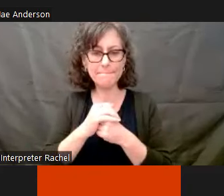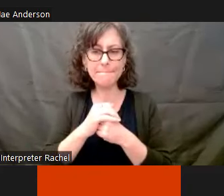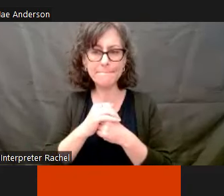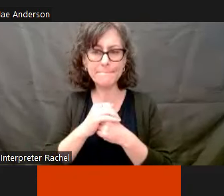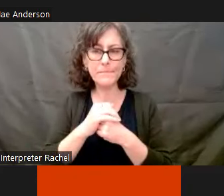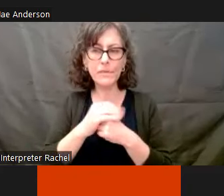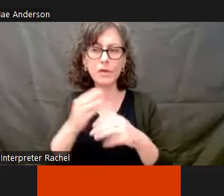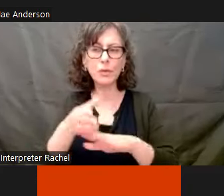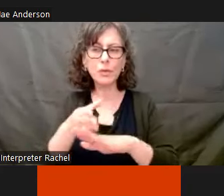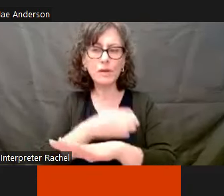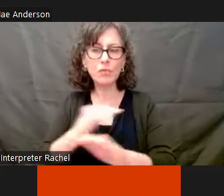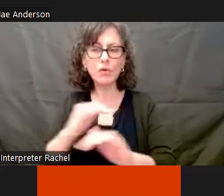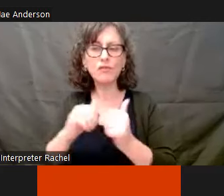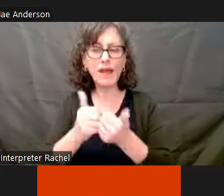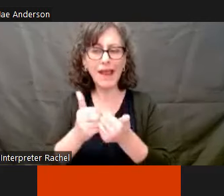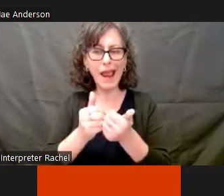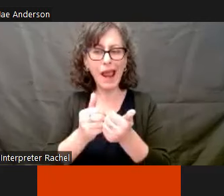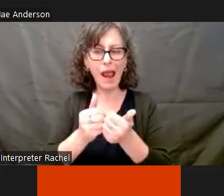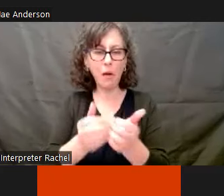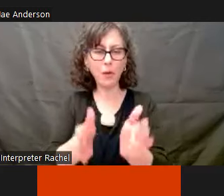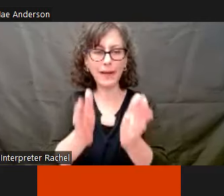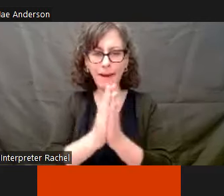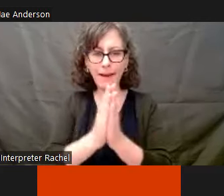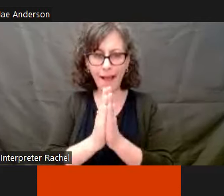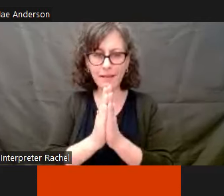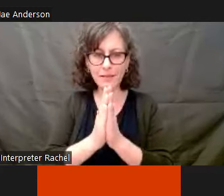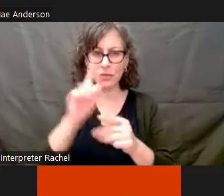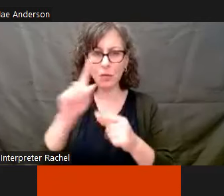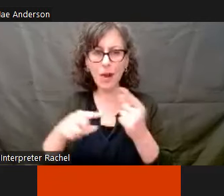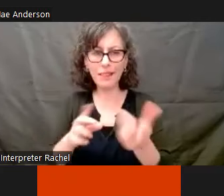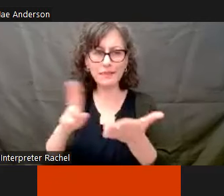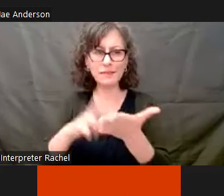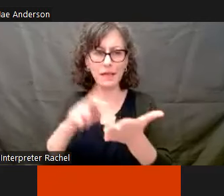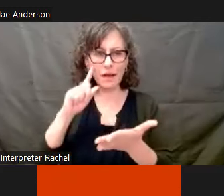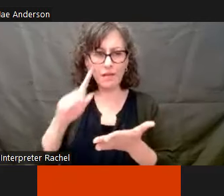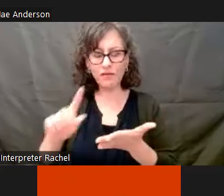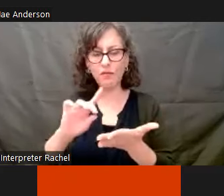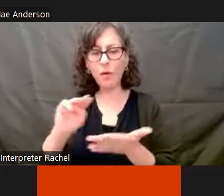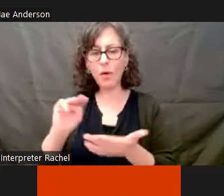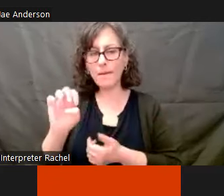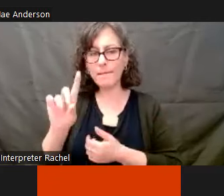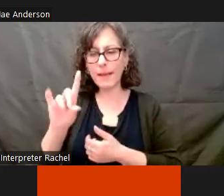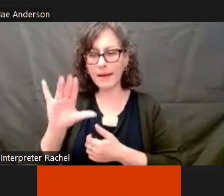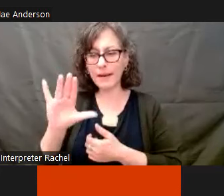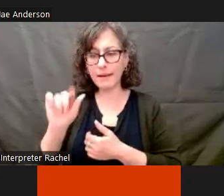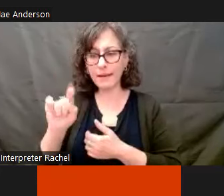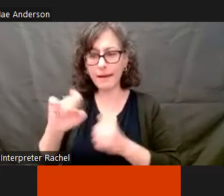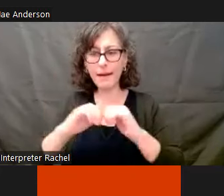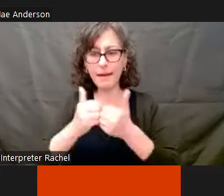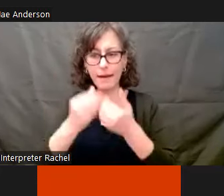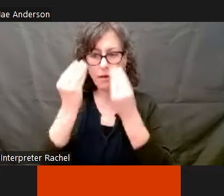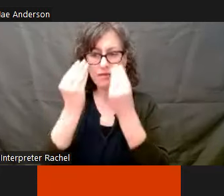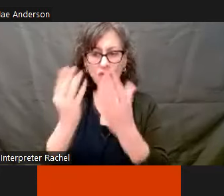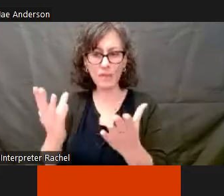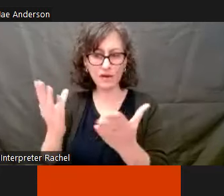how the questions are being asked to members when they enroll in Medicaid, improve also the way that the information is being delivered to